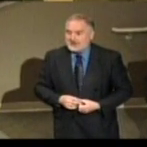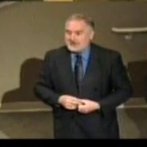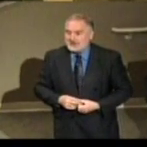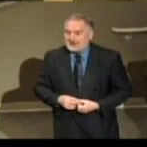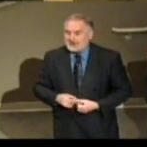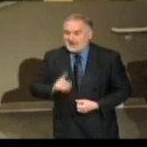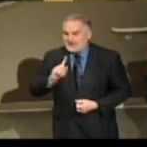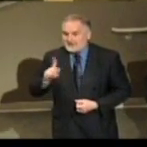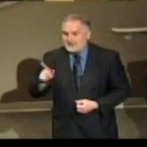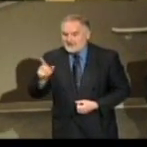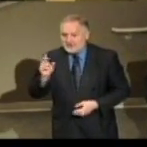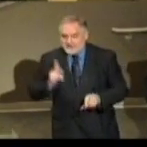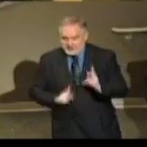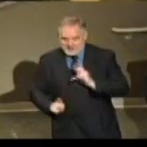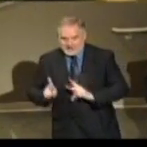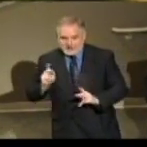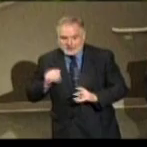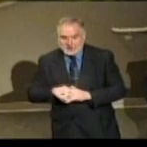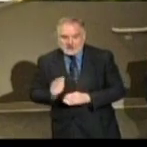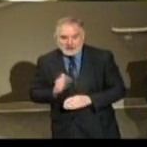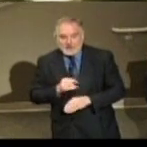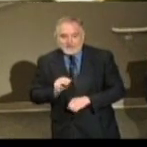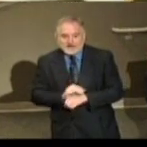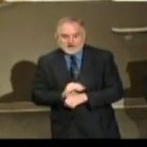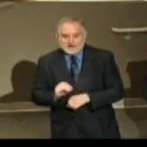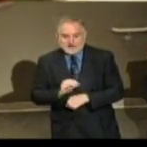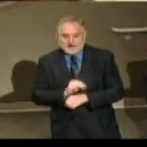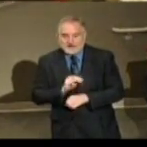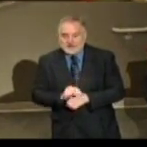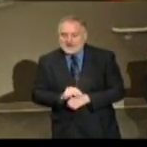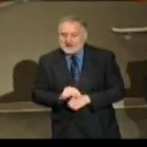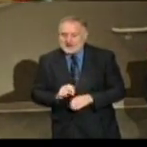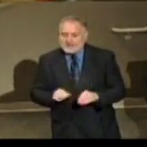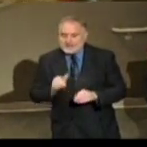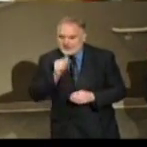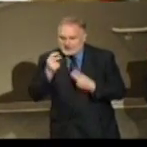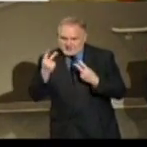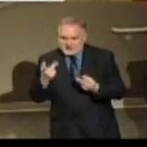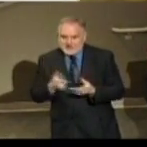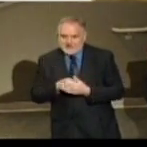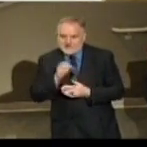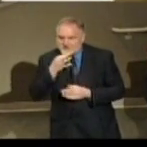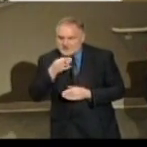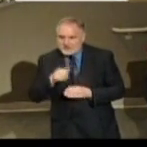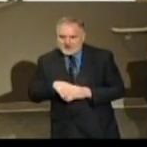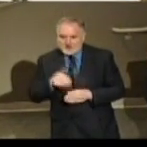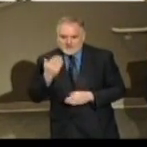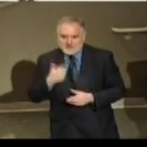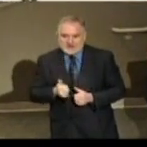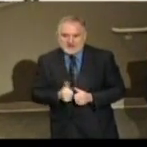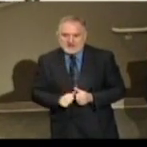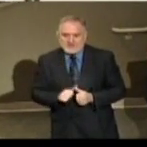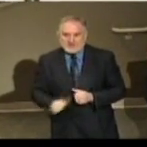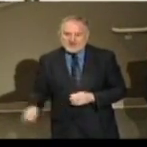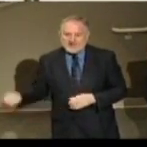I have told the folks in our ministry, boy, if you don't see this fruit in me every day,